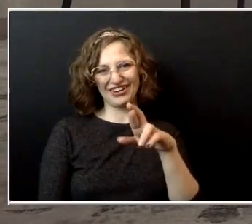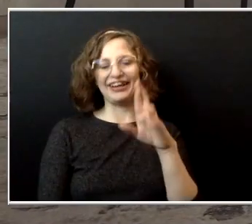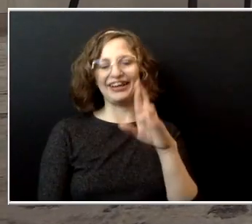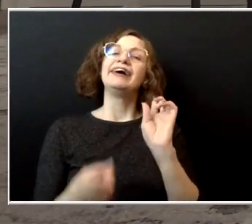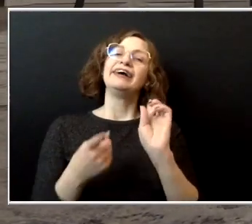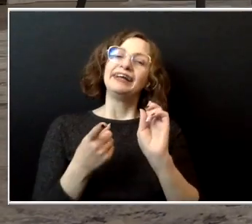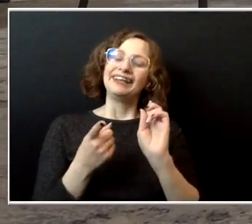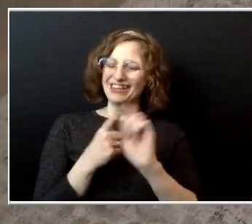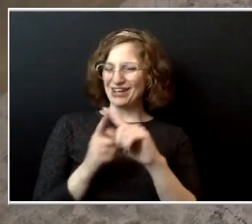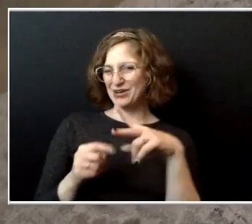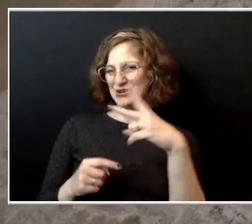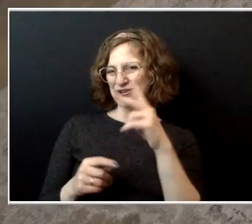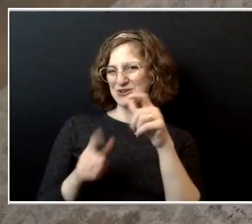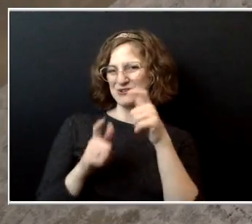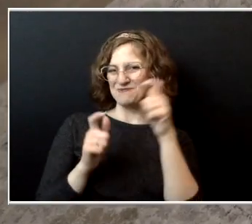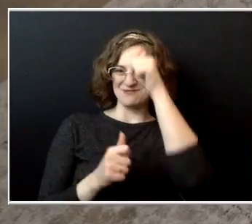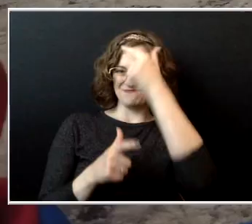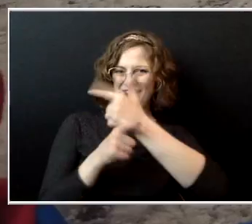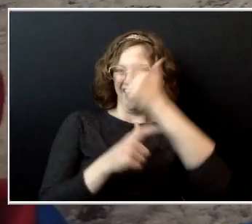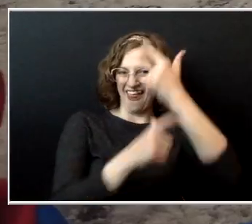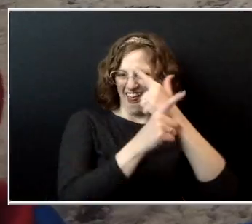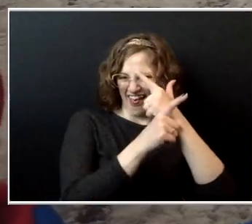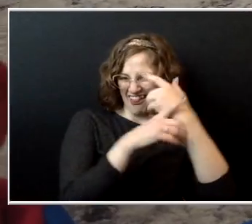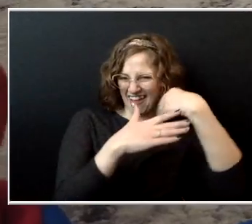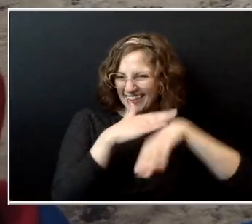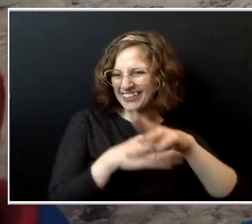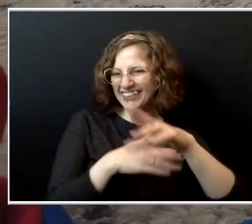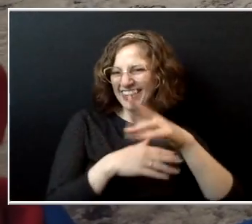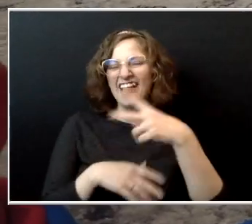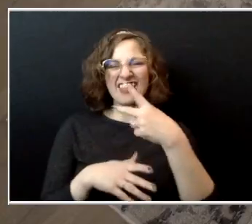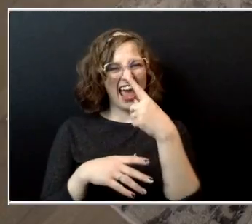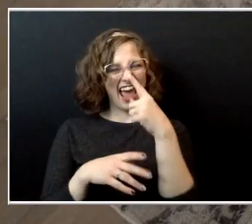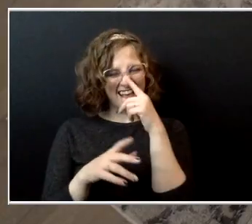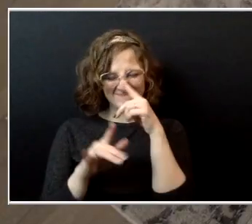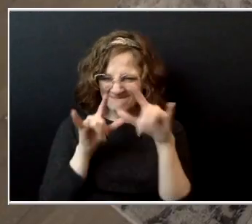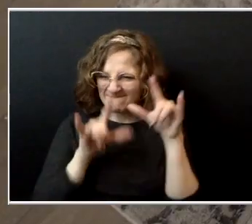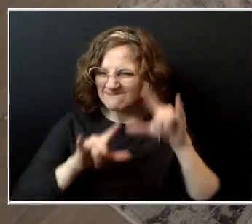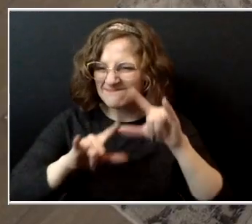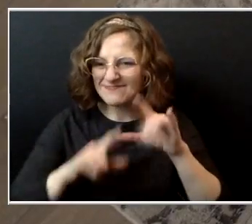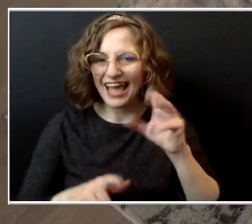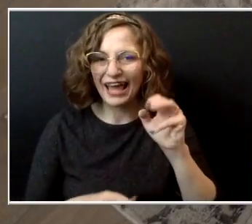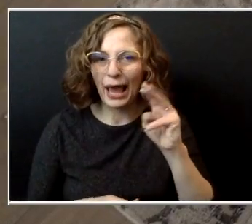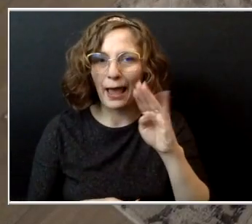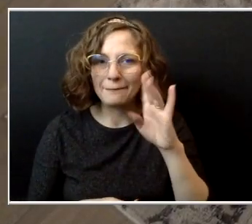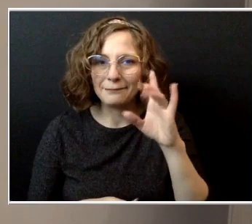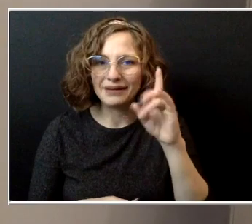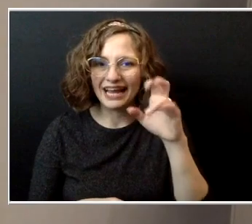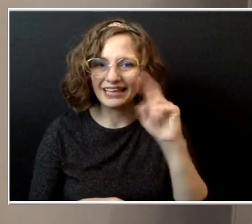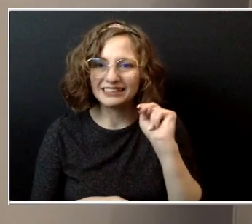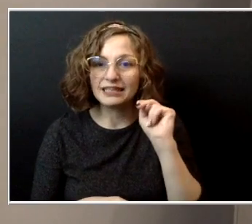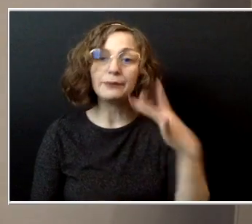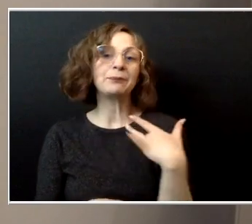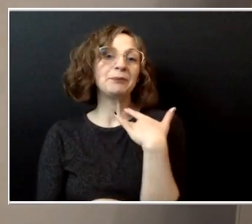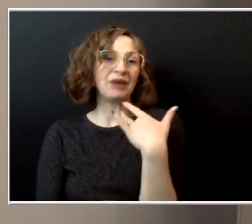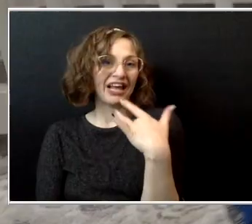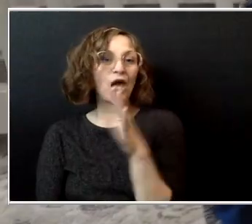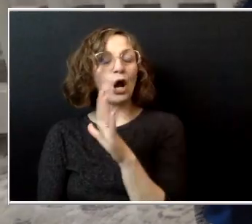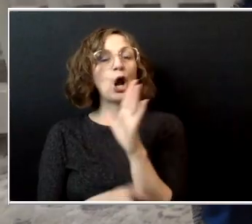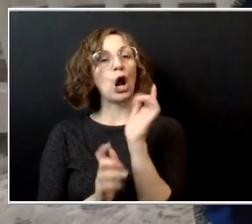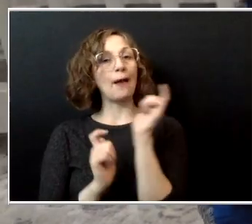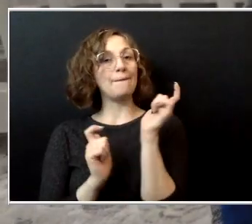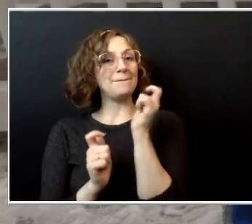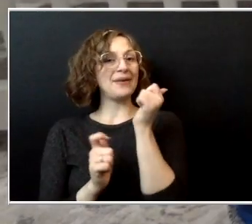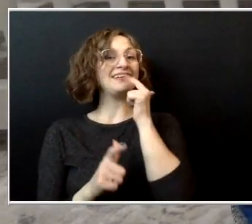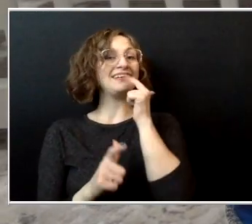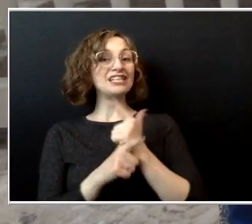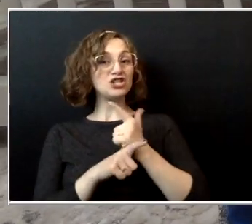Do this. And they only have eyes for Camden. Now, normally, Camden's big sister would also be getting in on the fun, but on